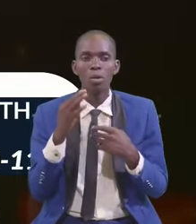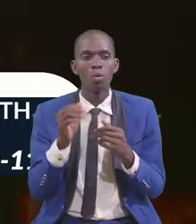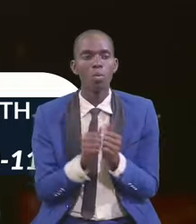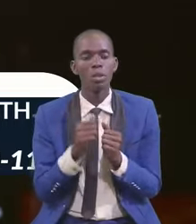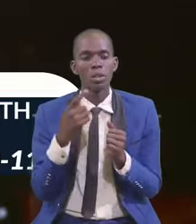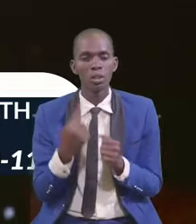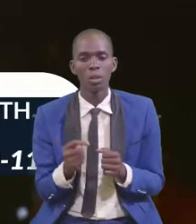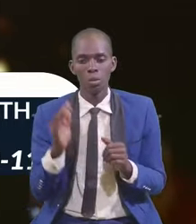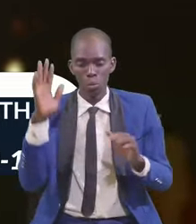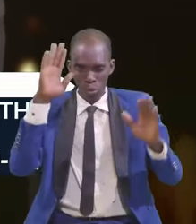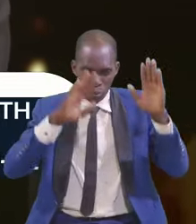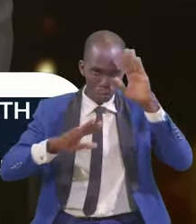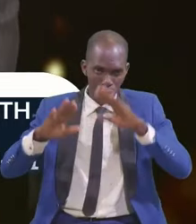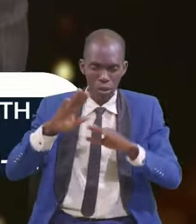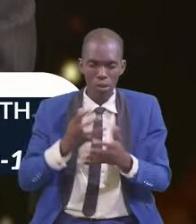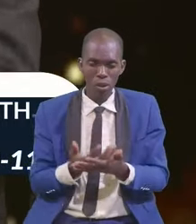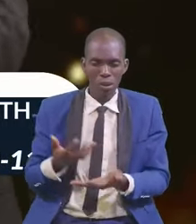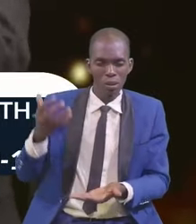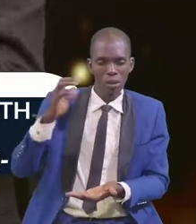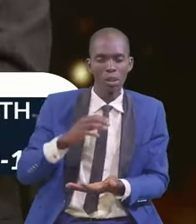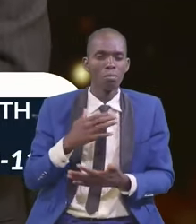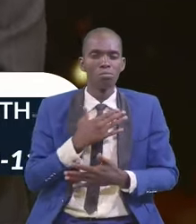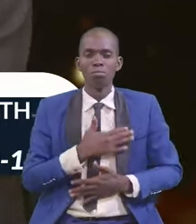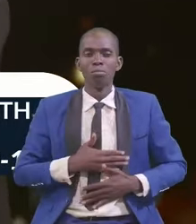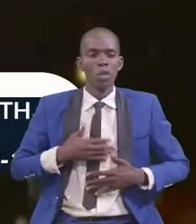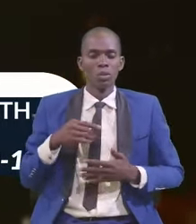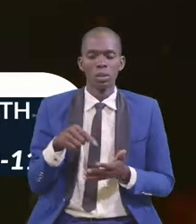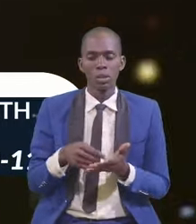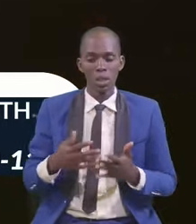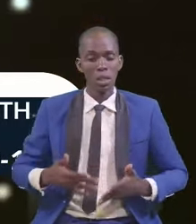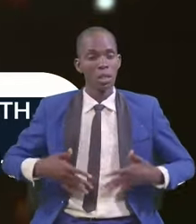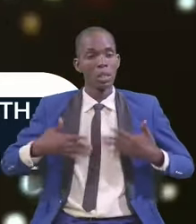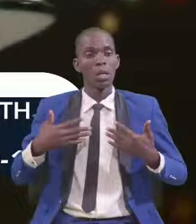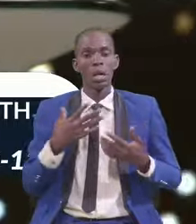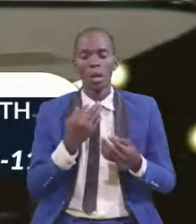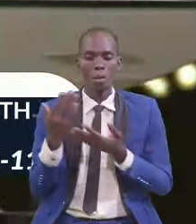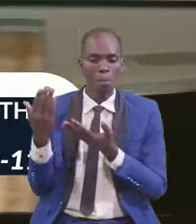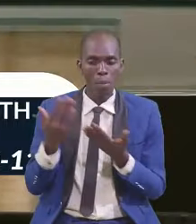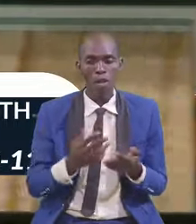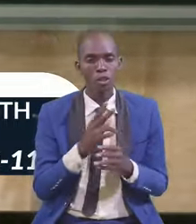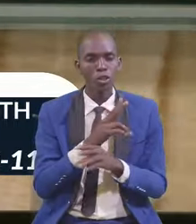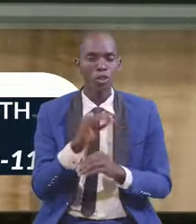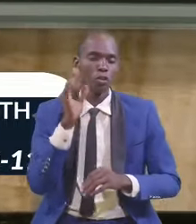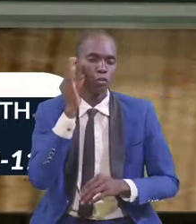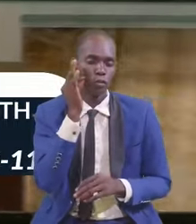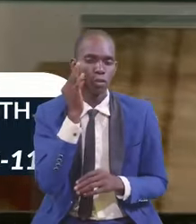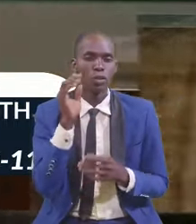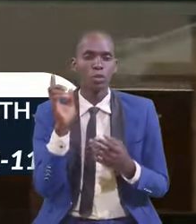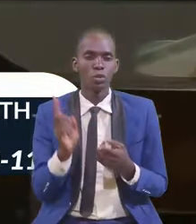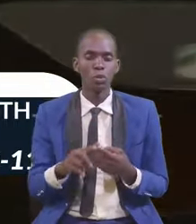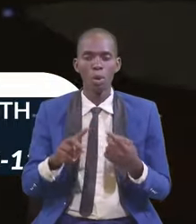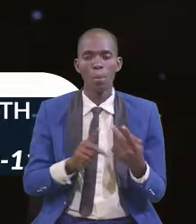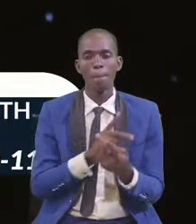and the pleasures of this life and bring new fruit to Perfection the